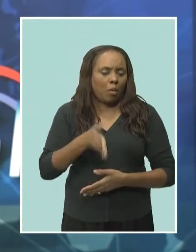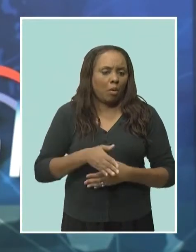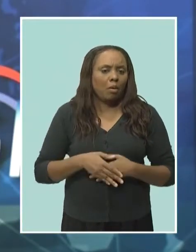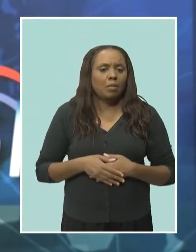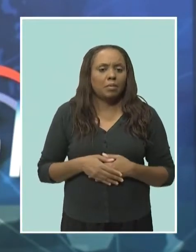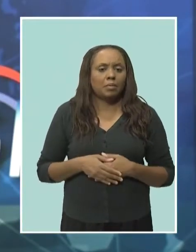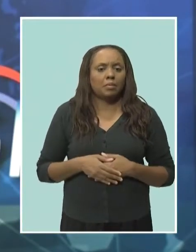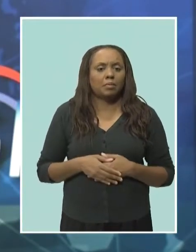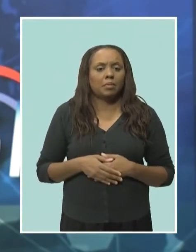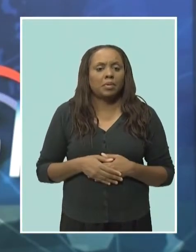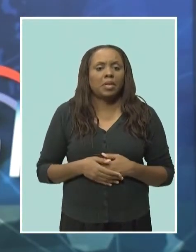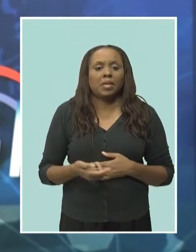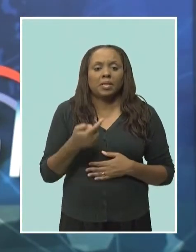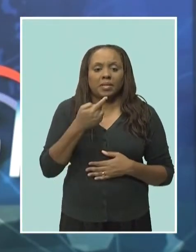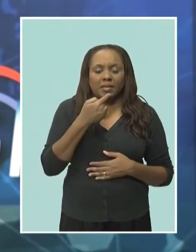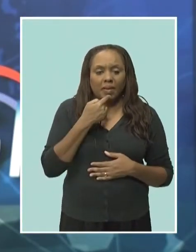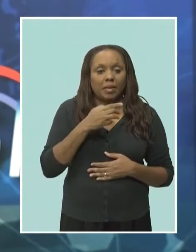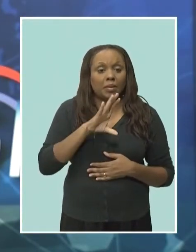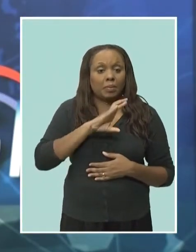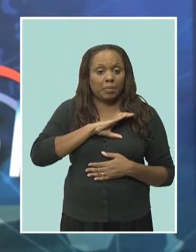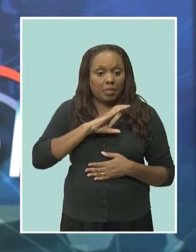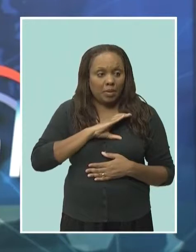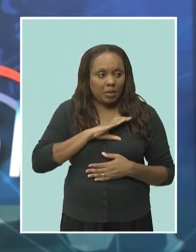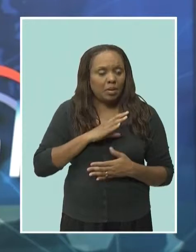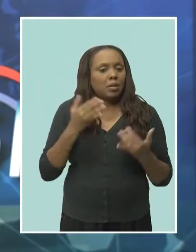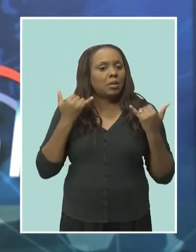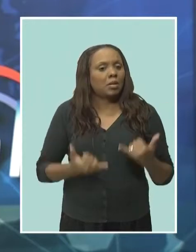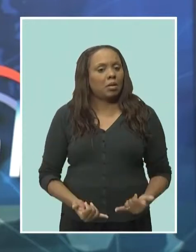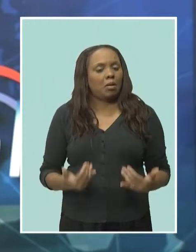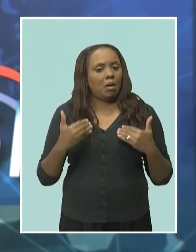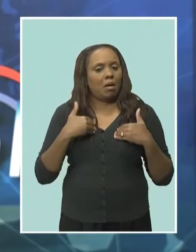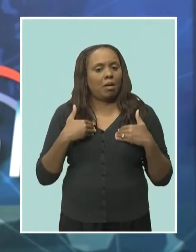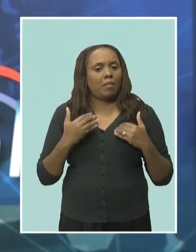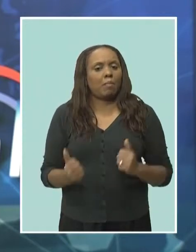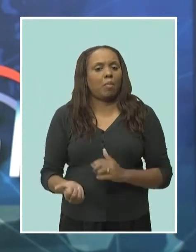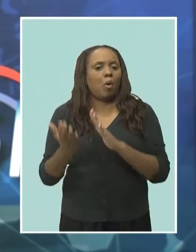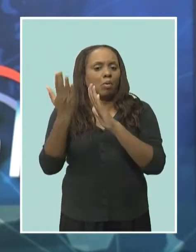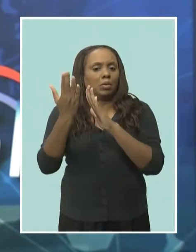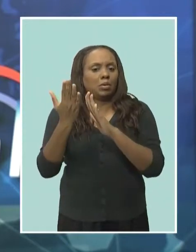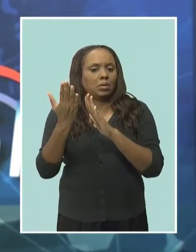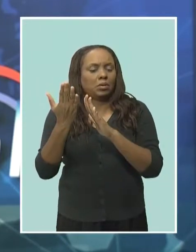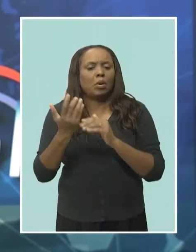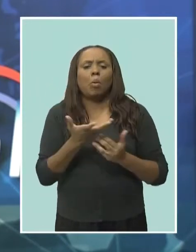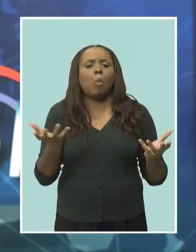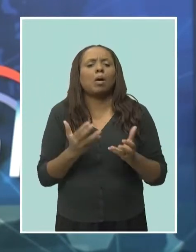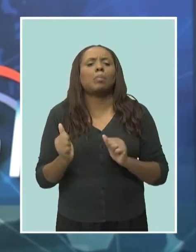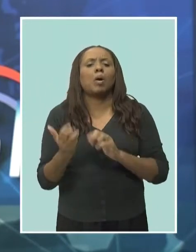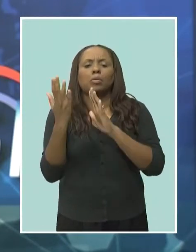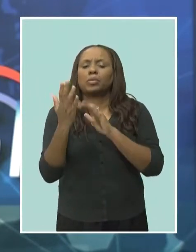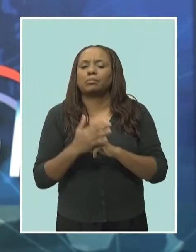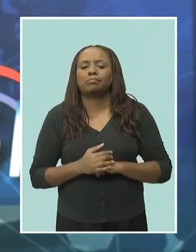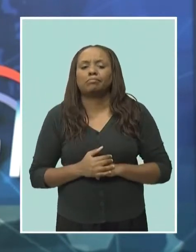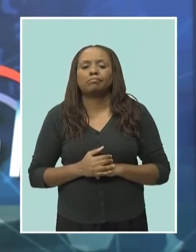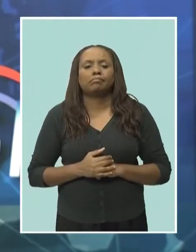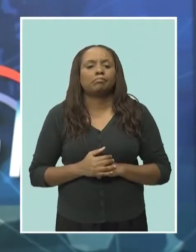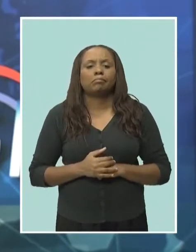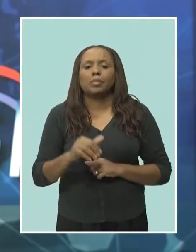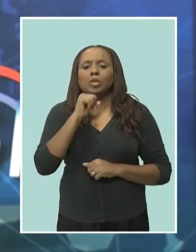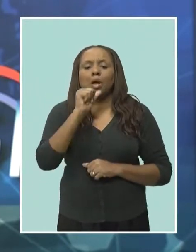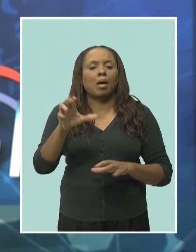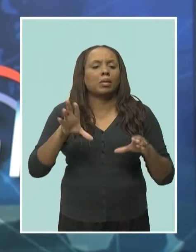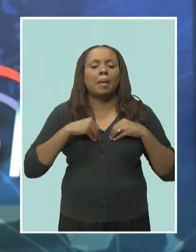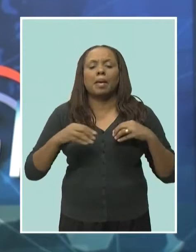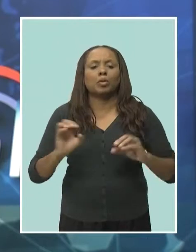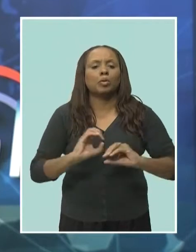The Acting Commissioner Boyce says the police service will undertake an approach which will ensure there is a zero tolerance to guns